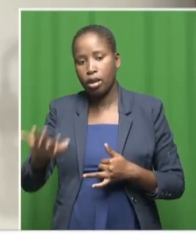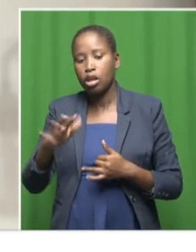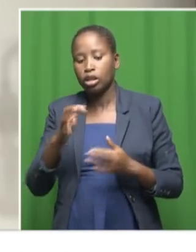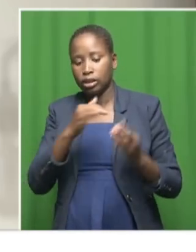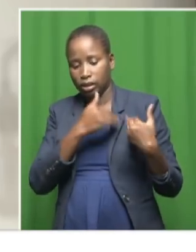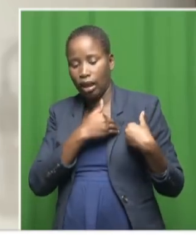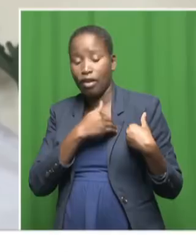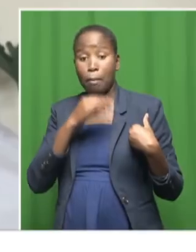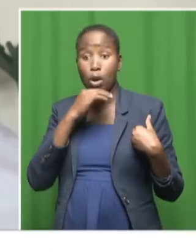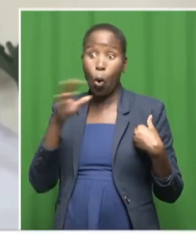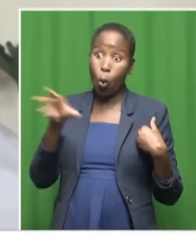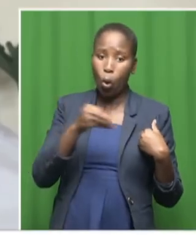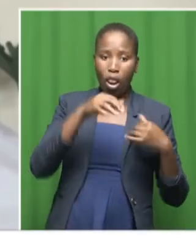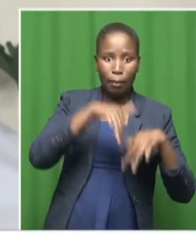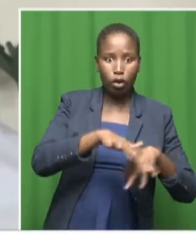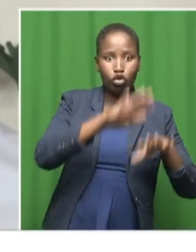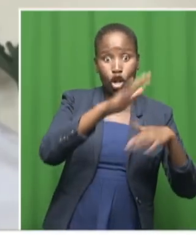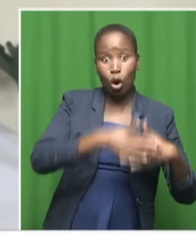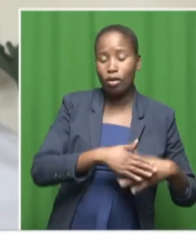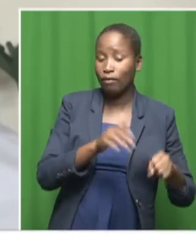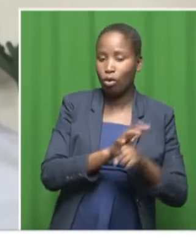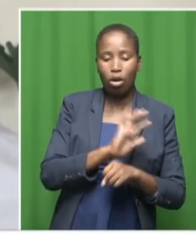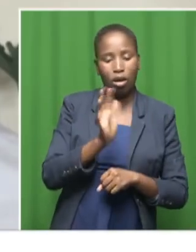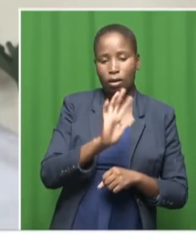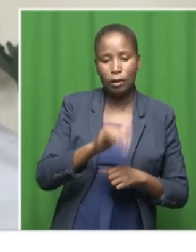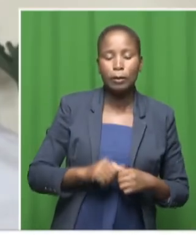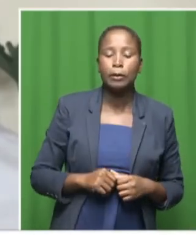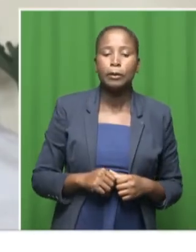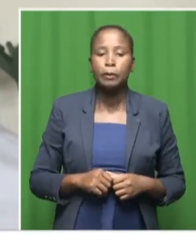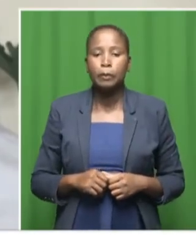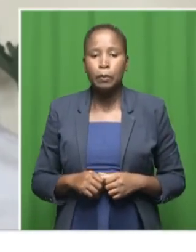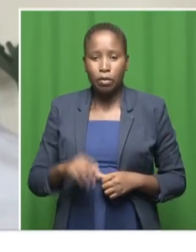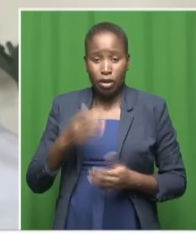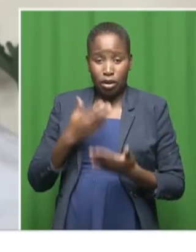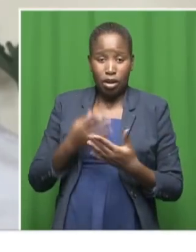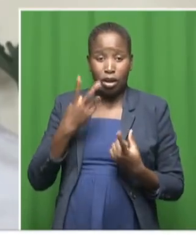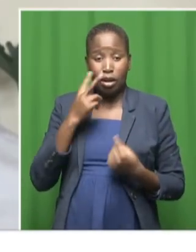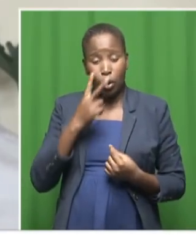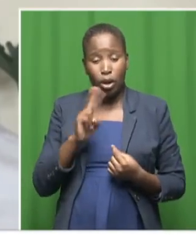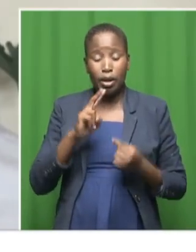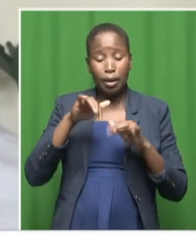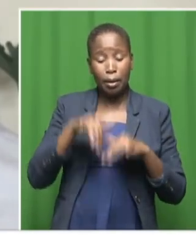Town. And do you foresee the closure of more beaches due to the spillage?